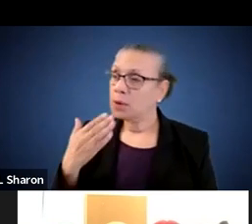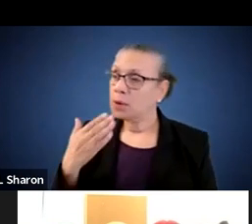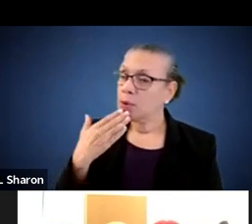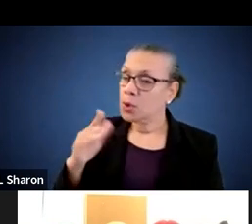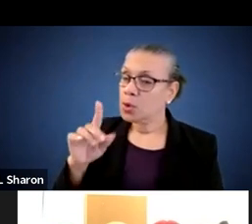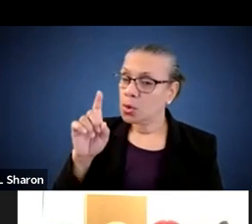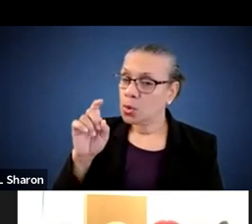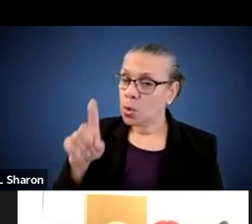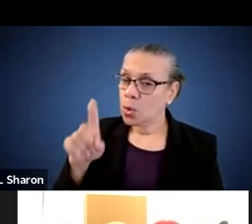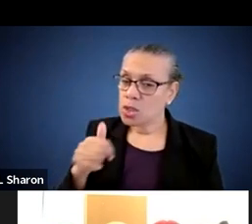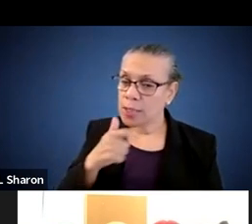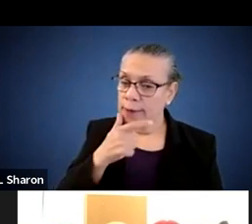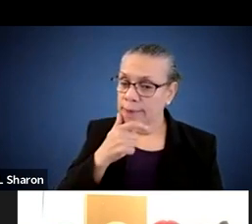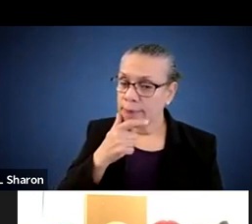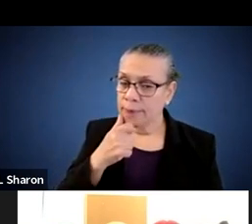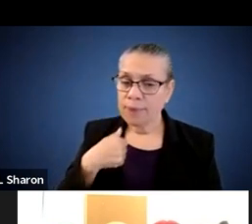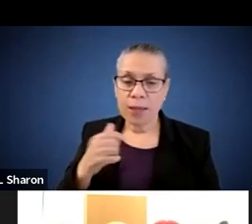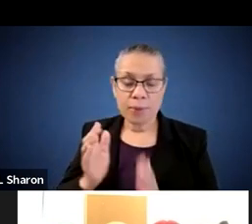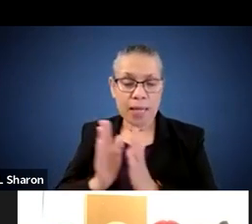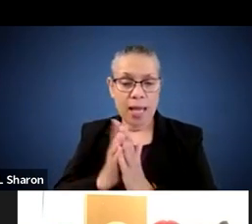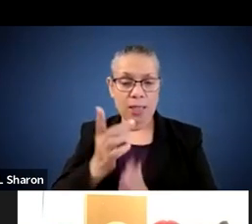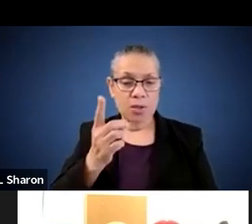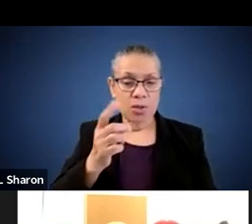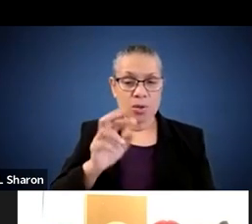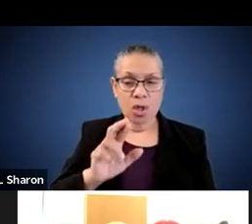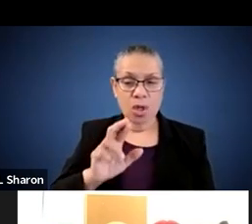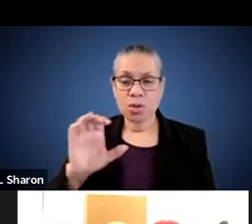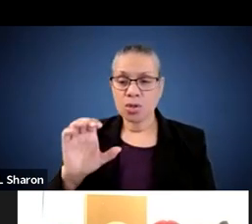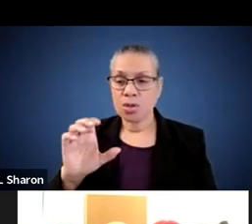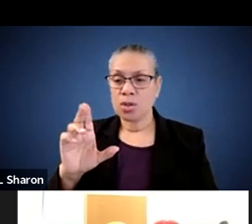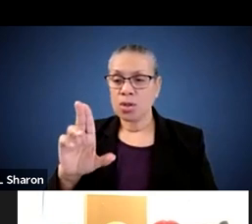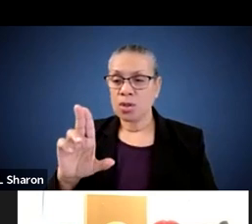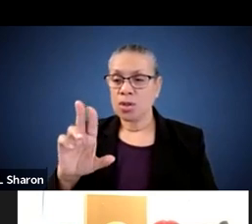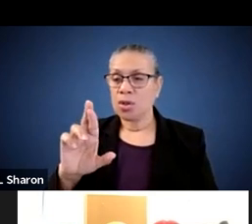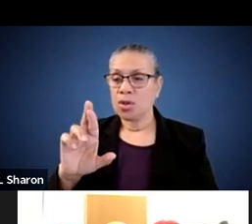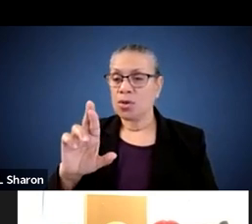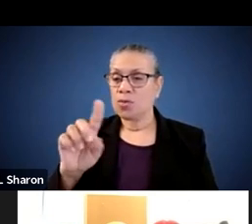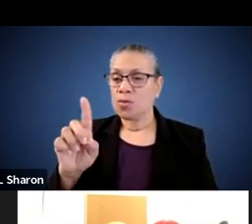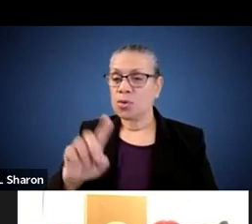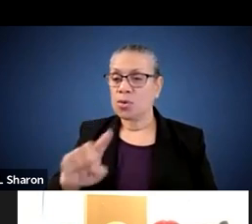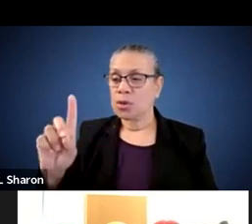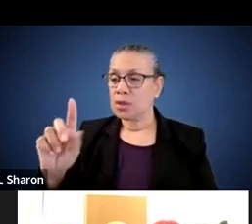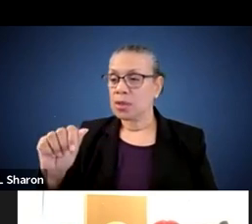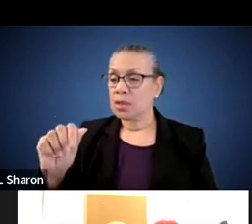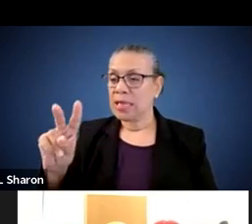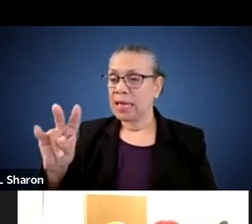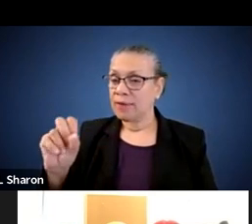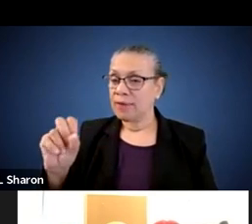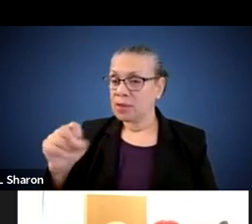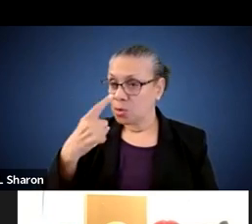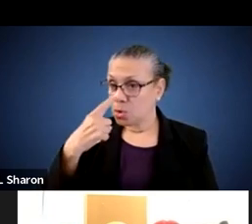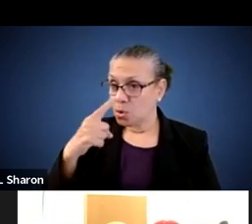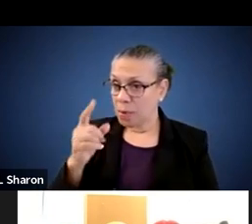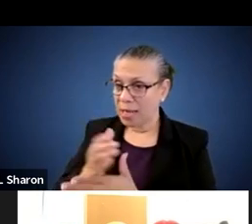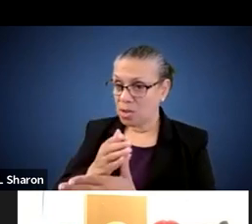going to actually ask um uh Dr Cruz um Davis to to share a little bit more she has more of the details of that